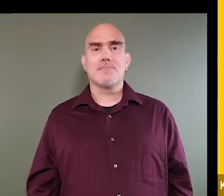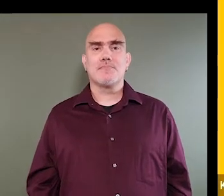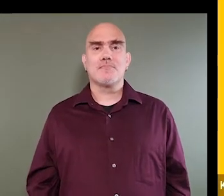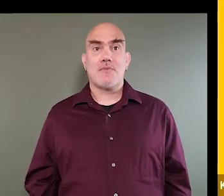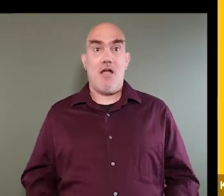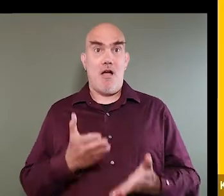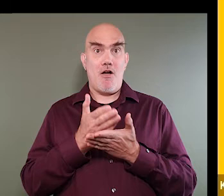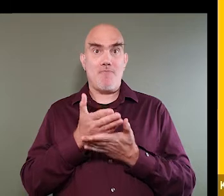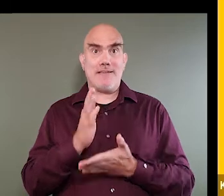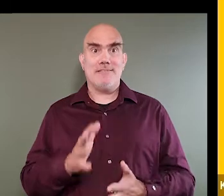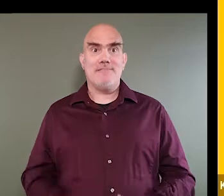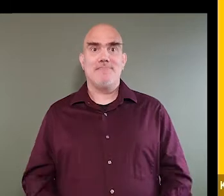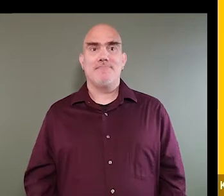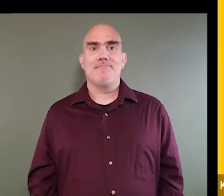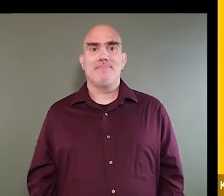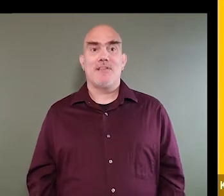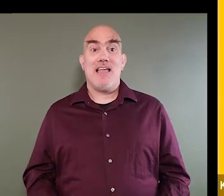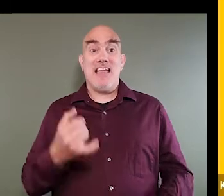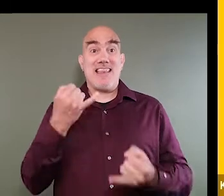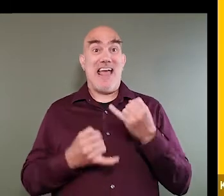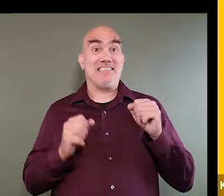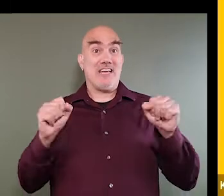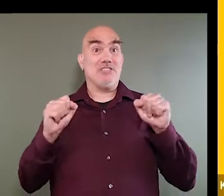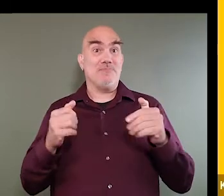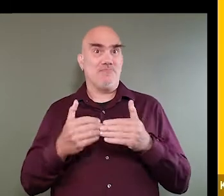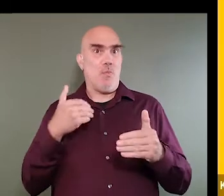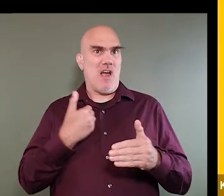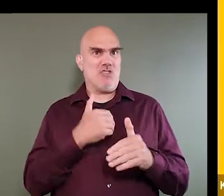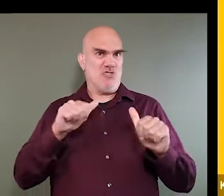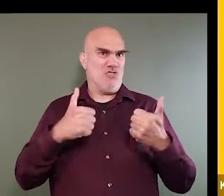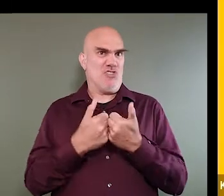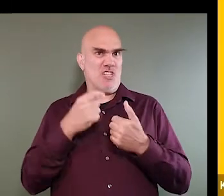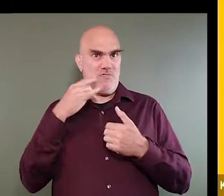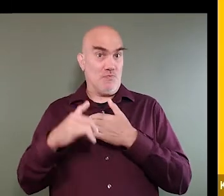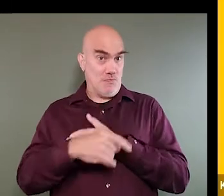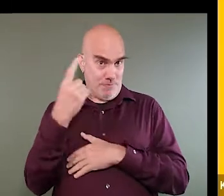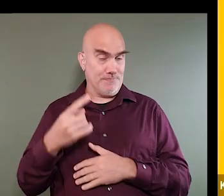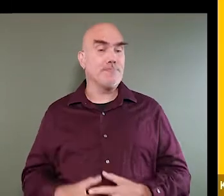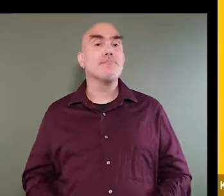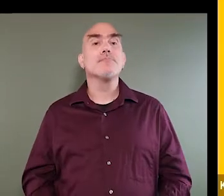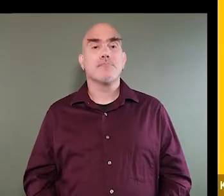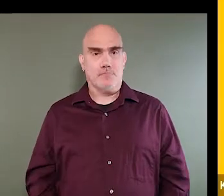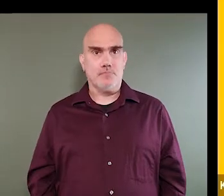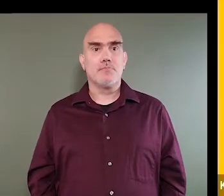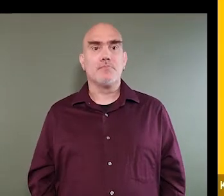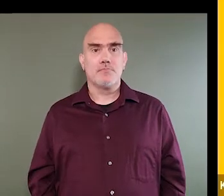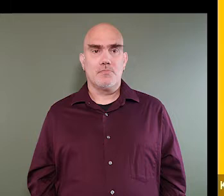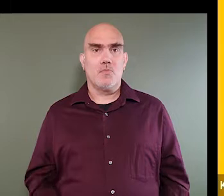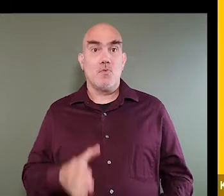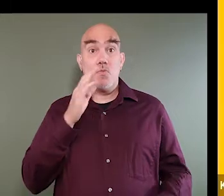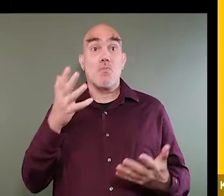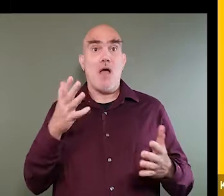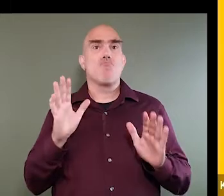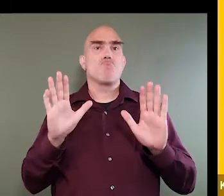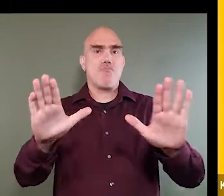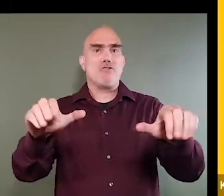All right. Last exercise before our challenge for today is going to be press and